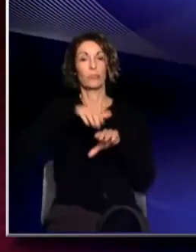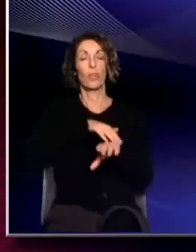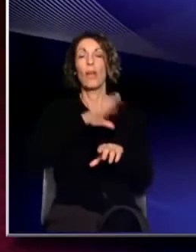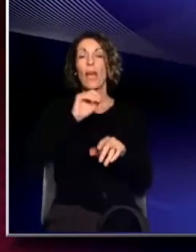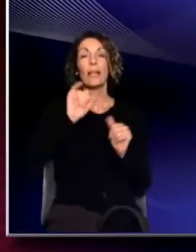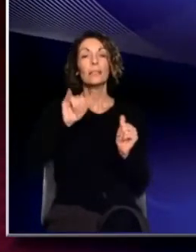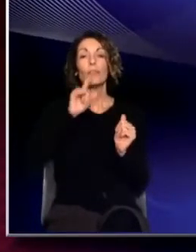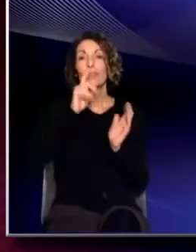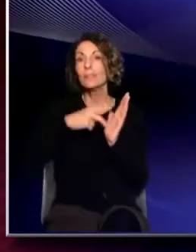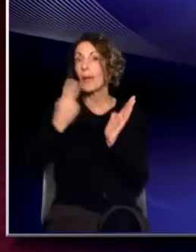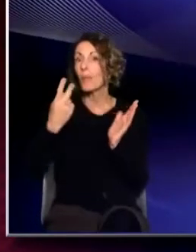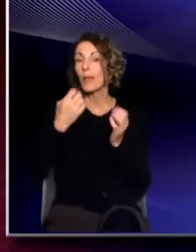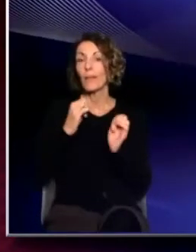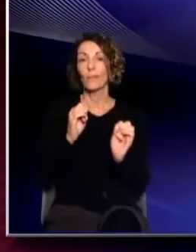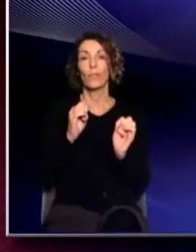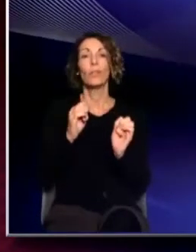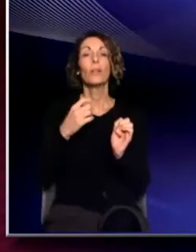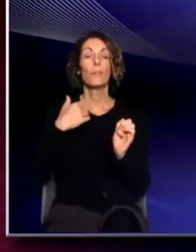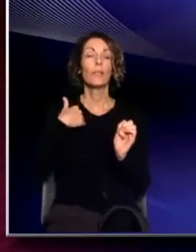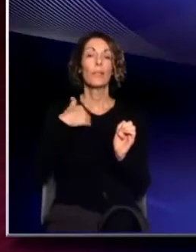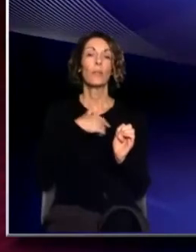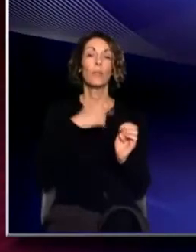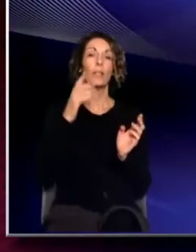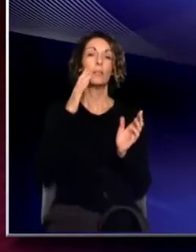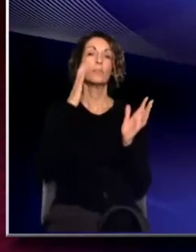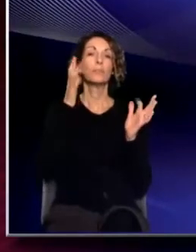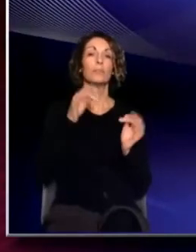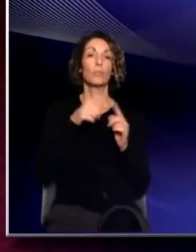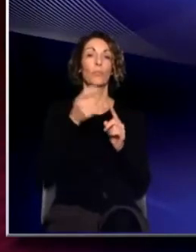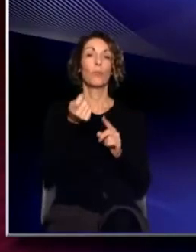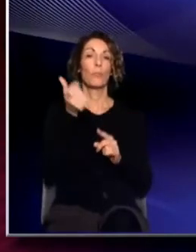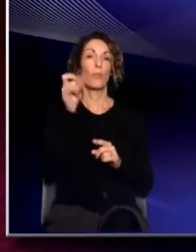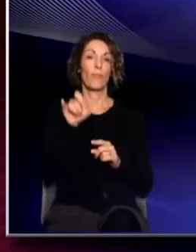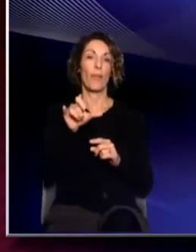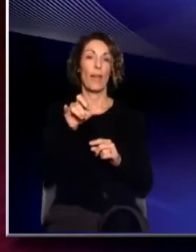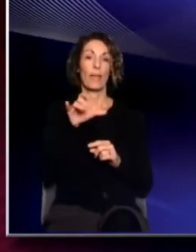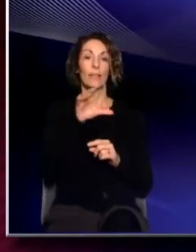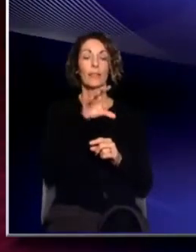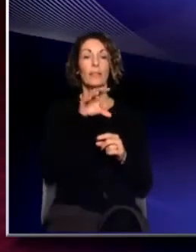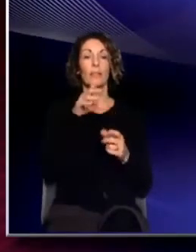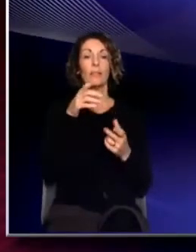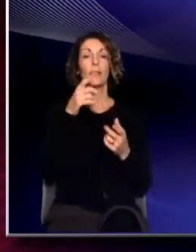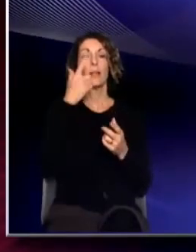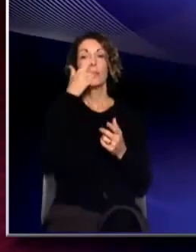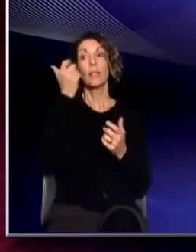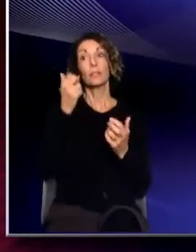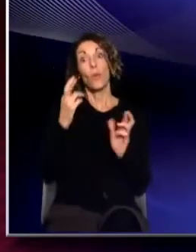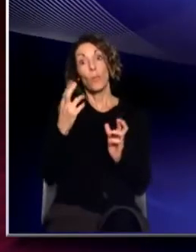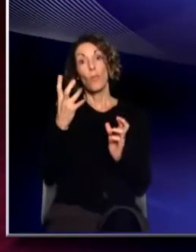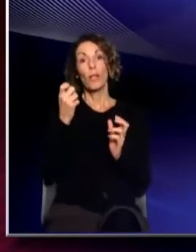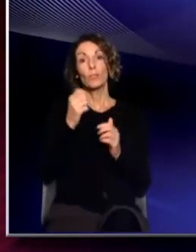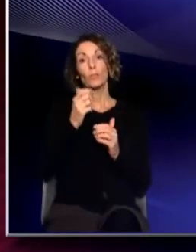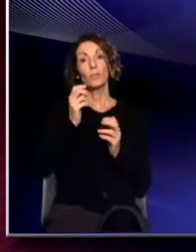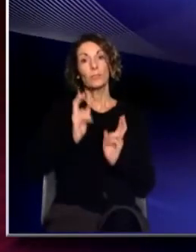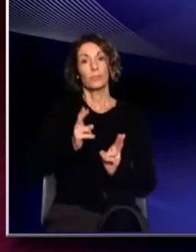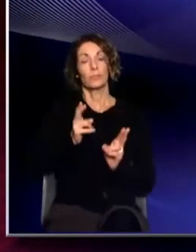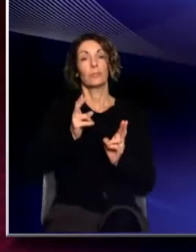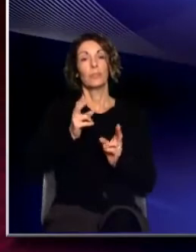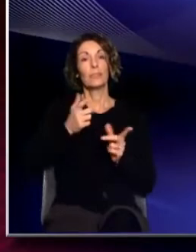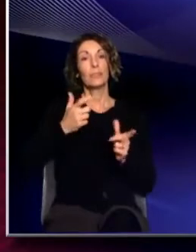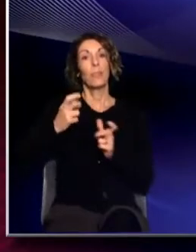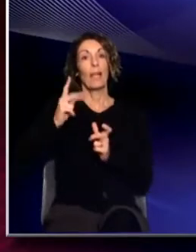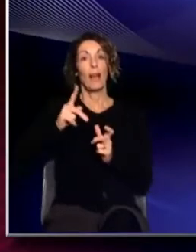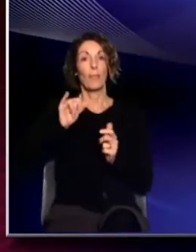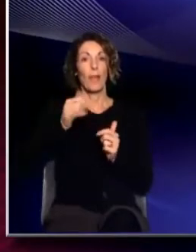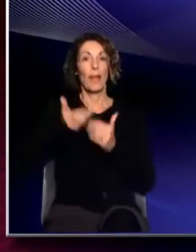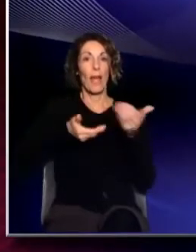duplicative. So we are opting to remove that in the interest of hopefully speeding up the hiring process.